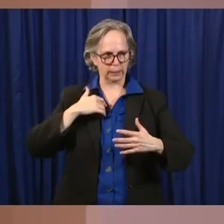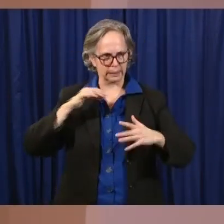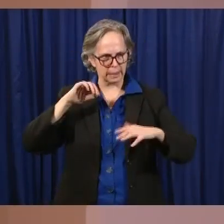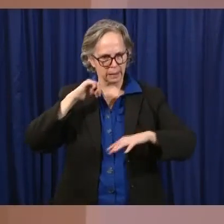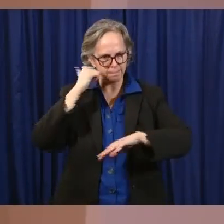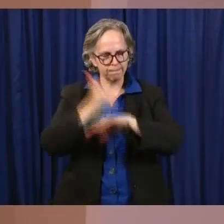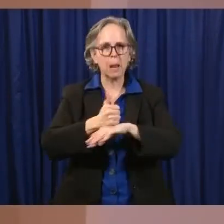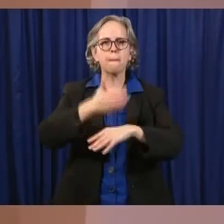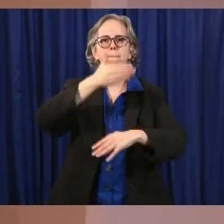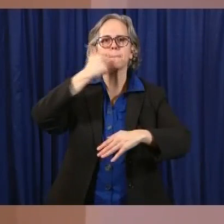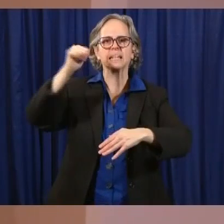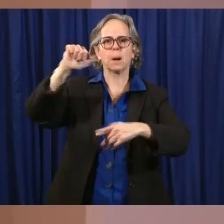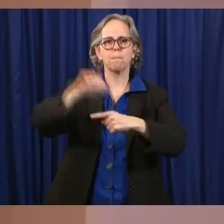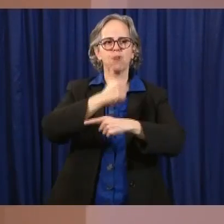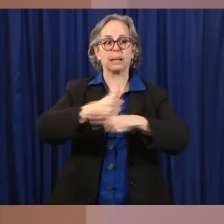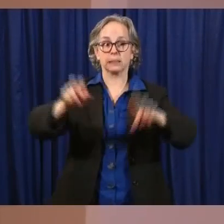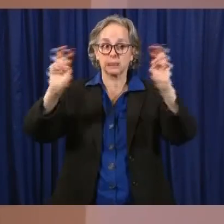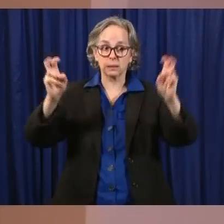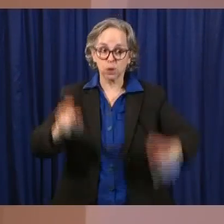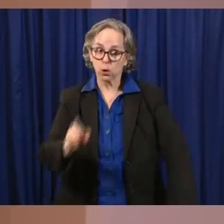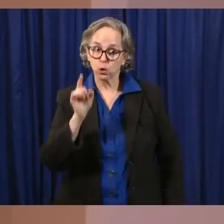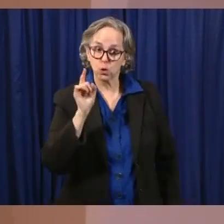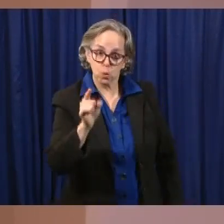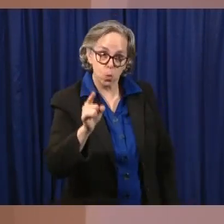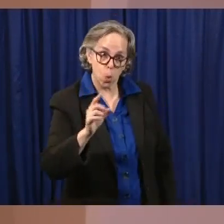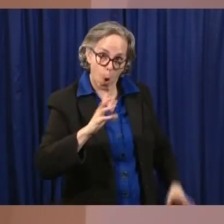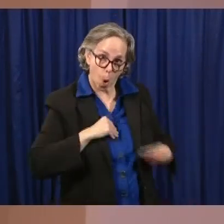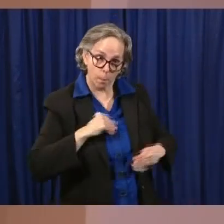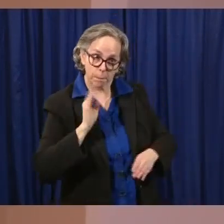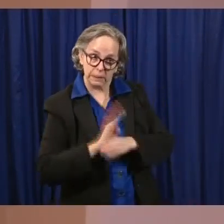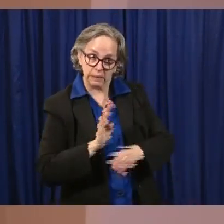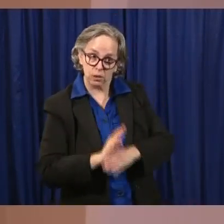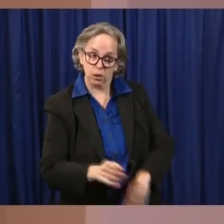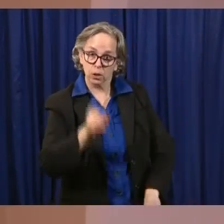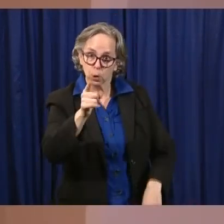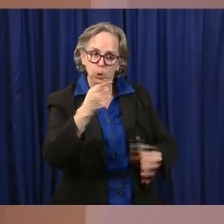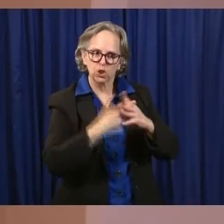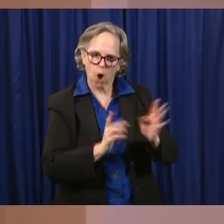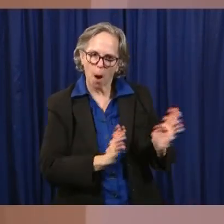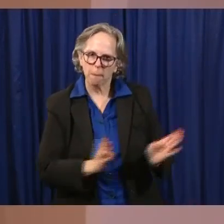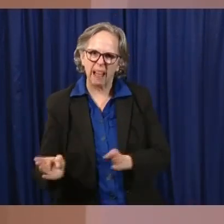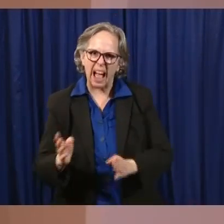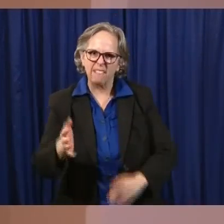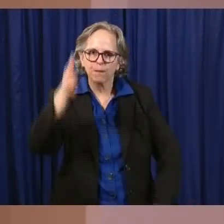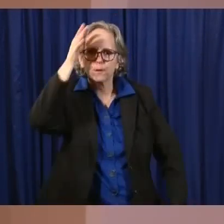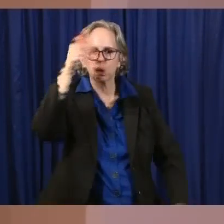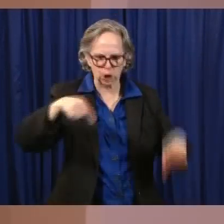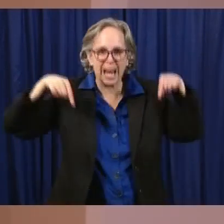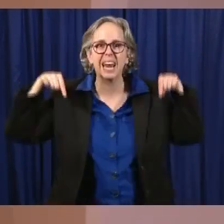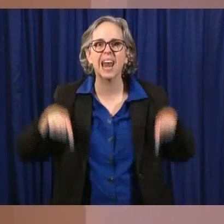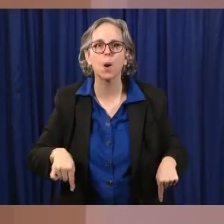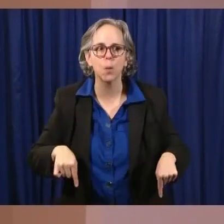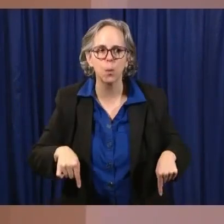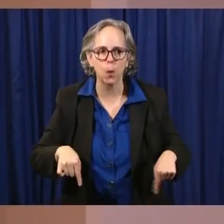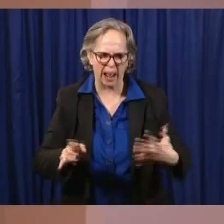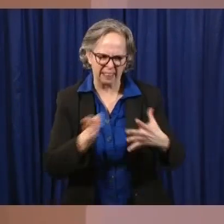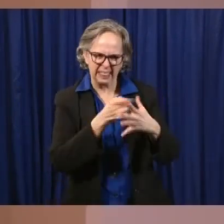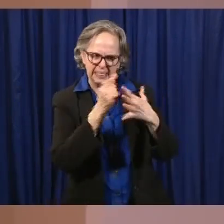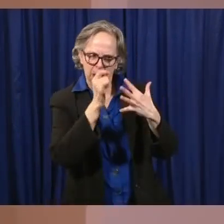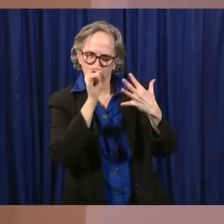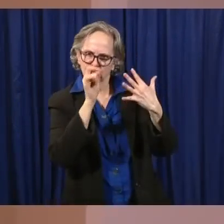about this as a business out there. You need to plan for that future. There are a number of things that you will need to source, from